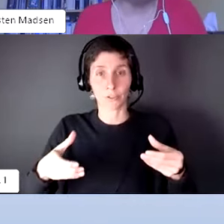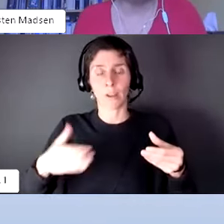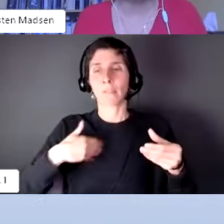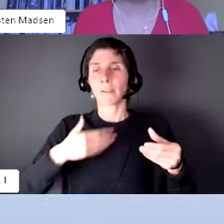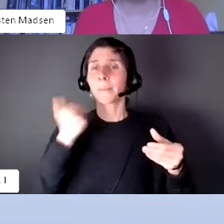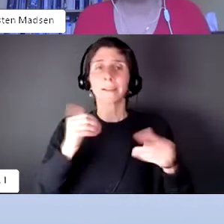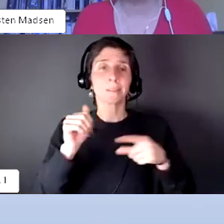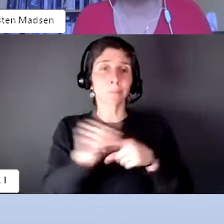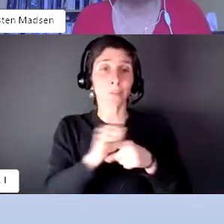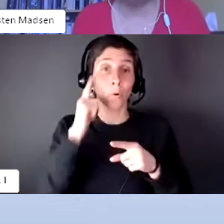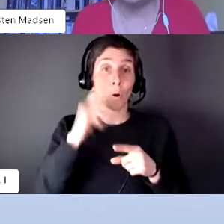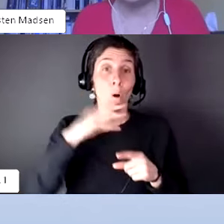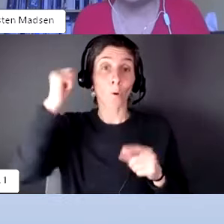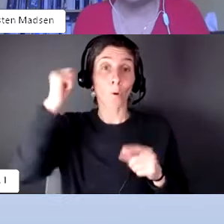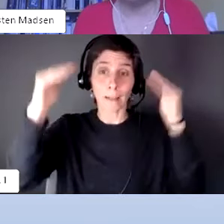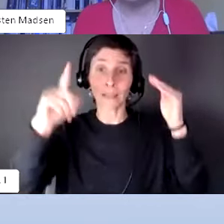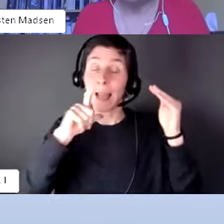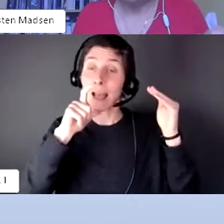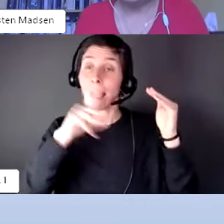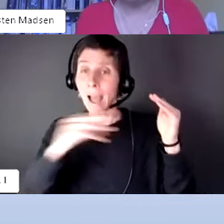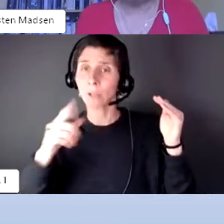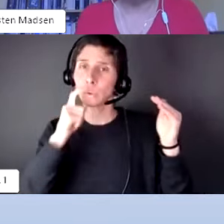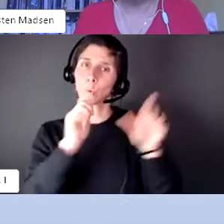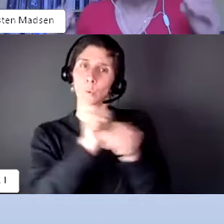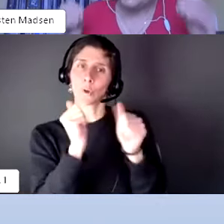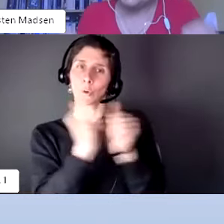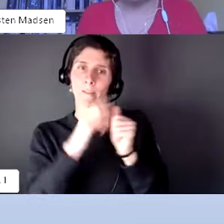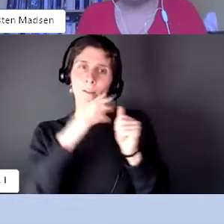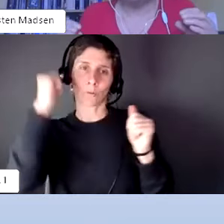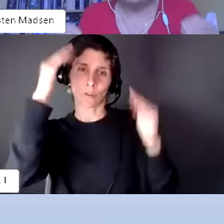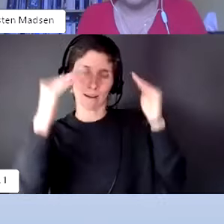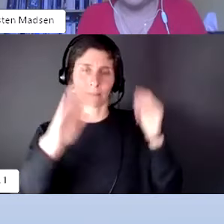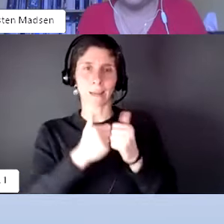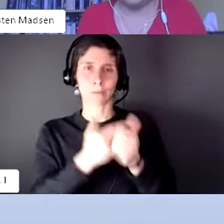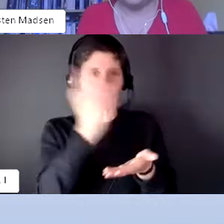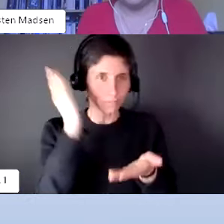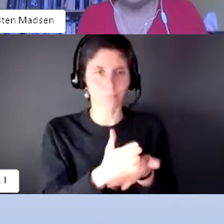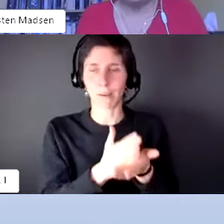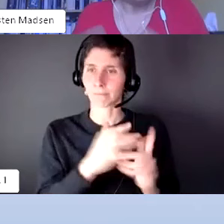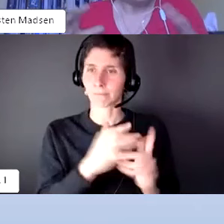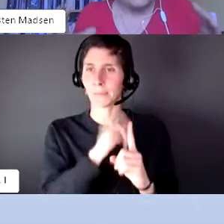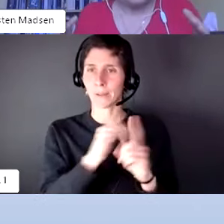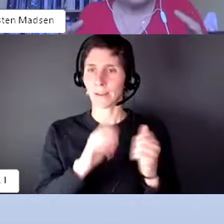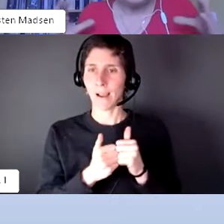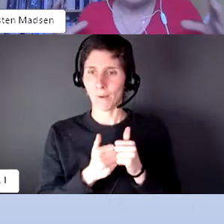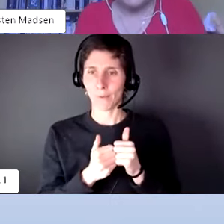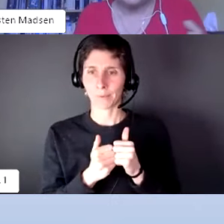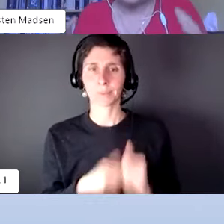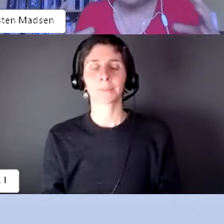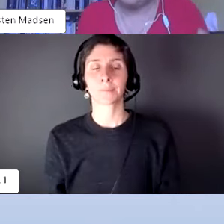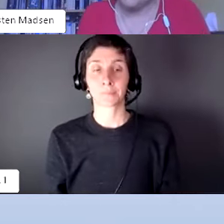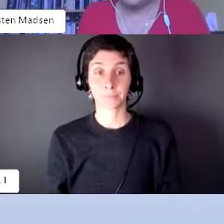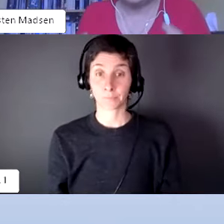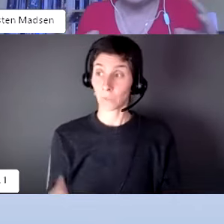older adults and those working with older adults to stop bullying. What we've done